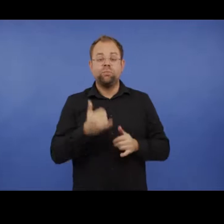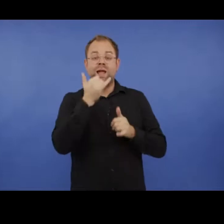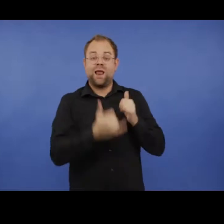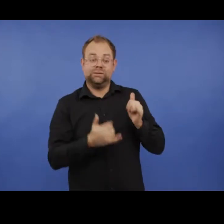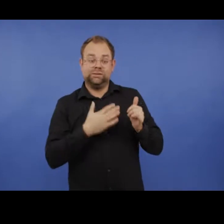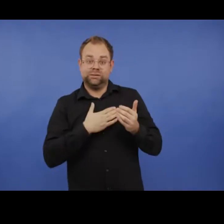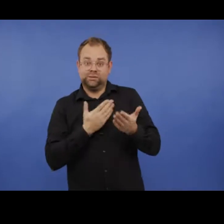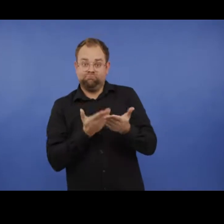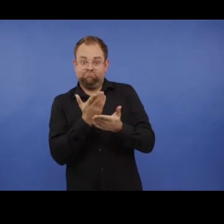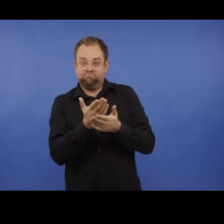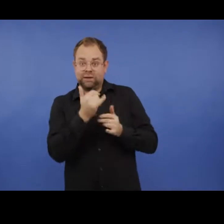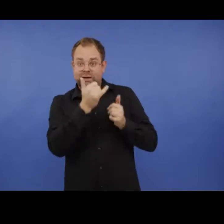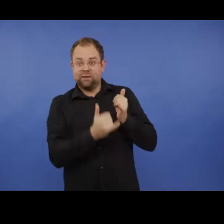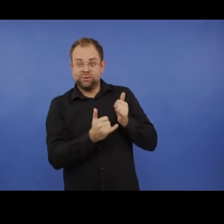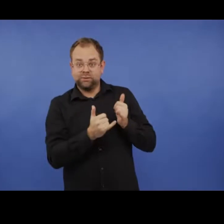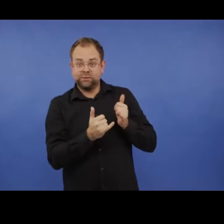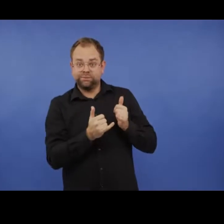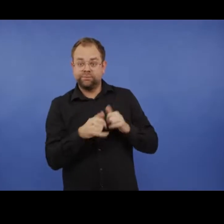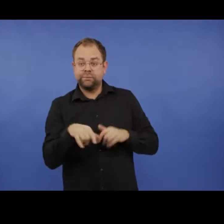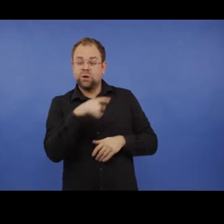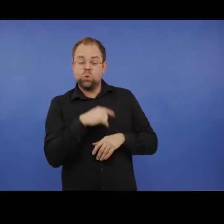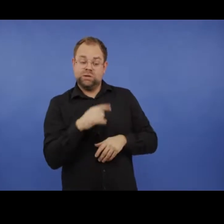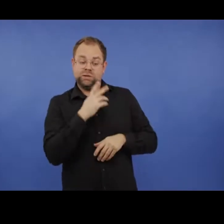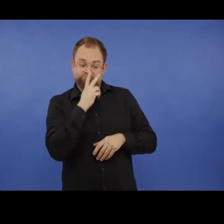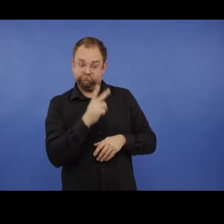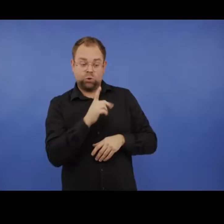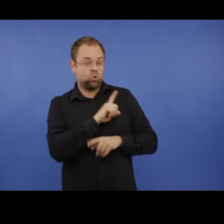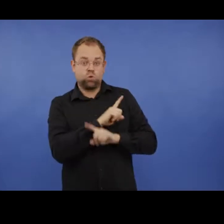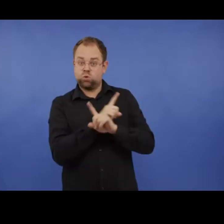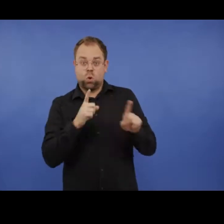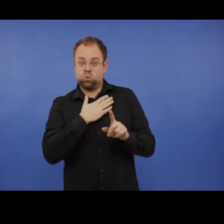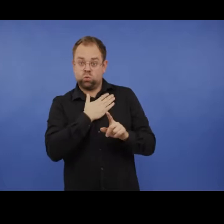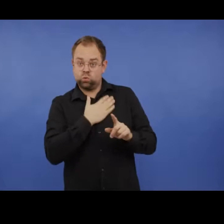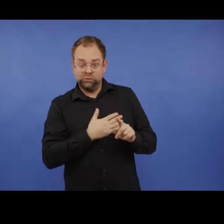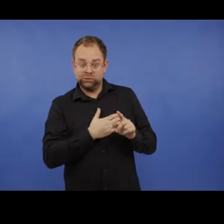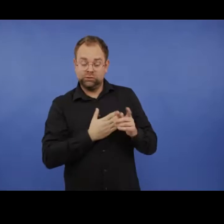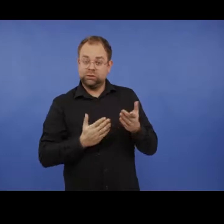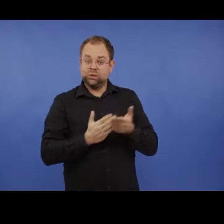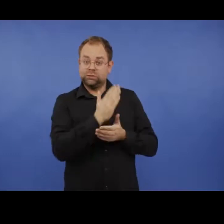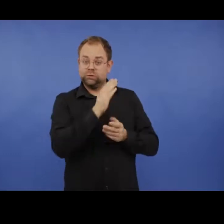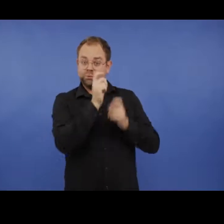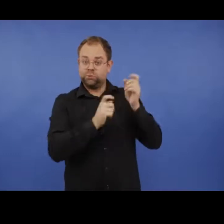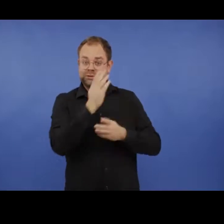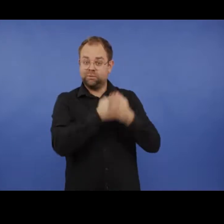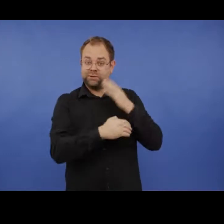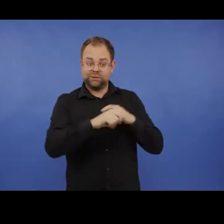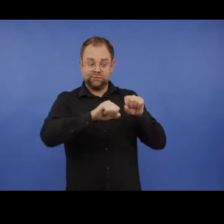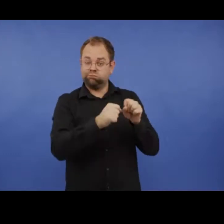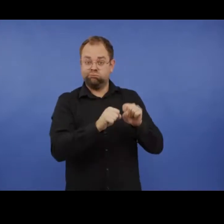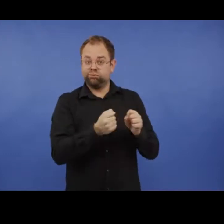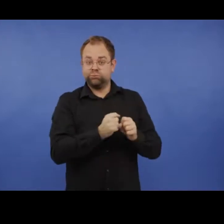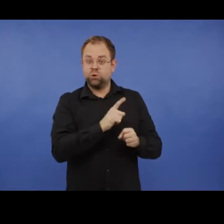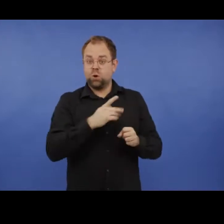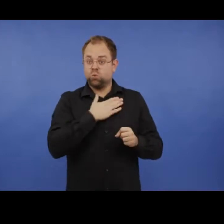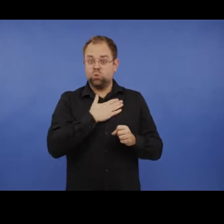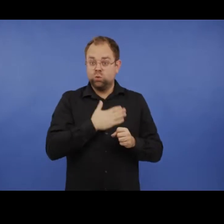Following this subject and these violations on international level, according to the according to the